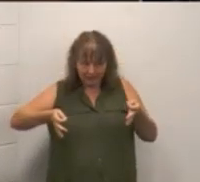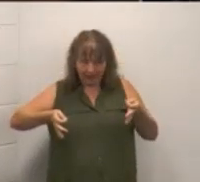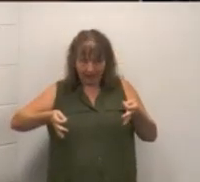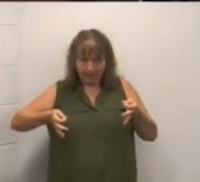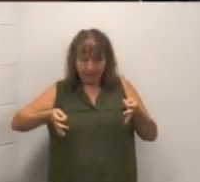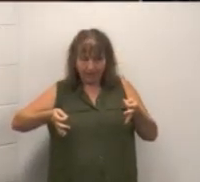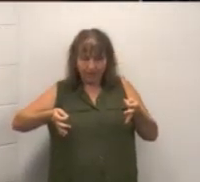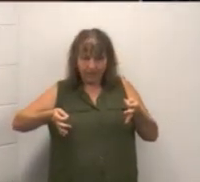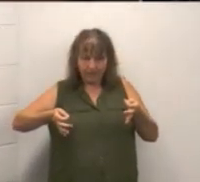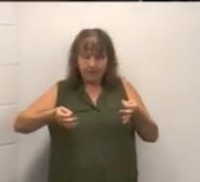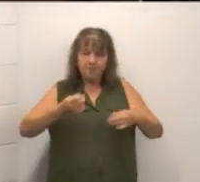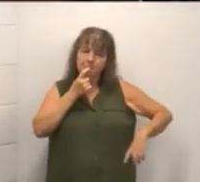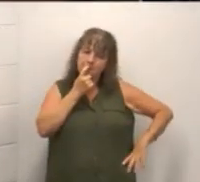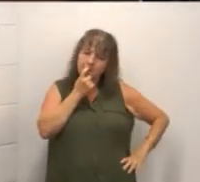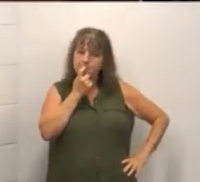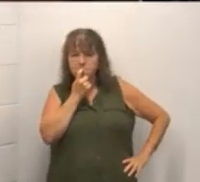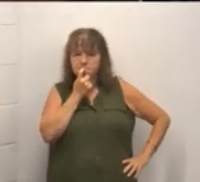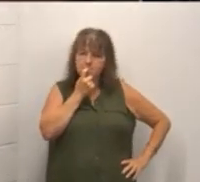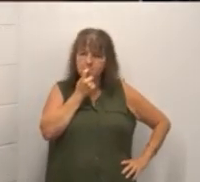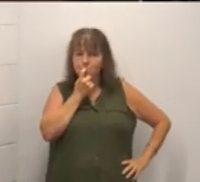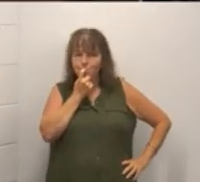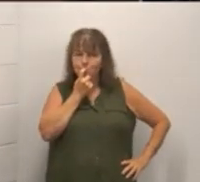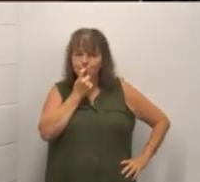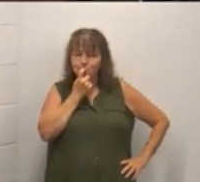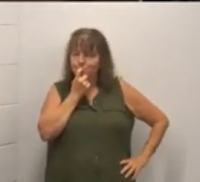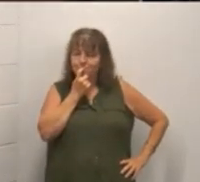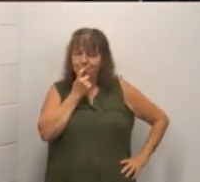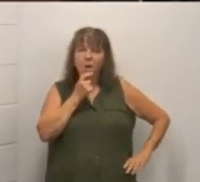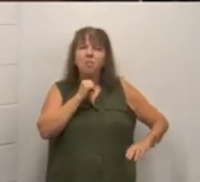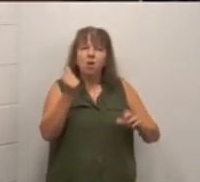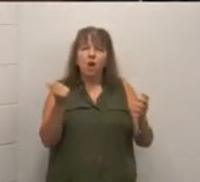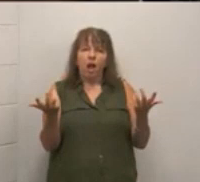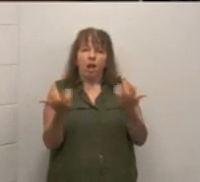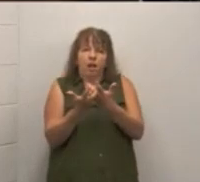at treating the two models very differently